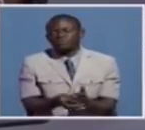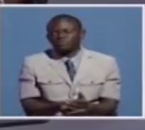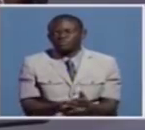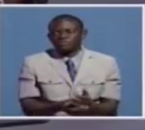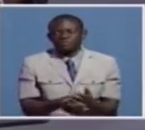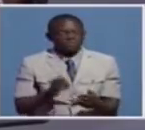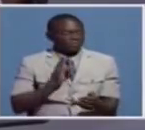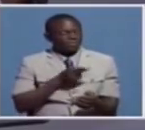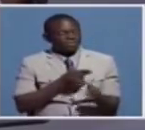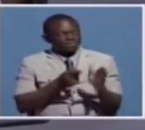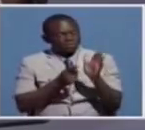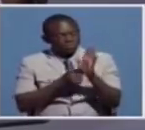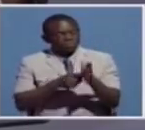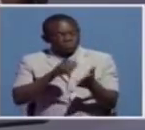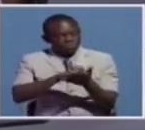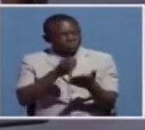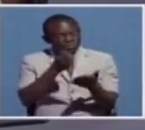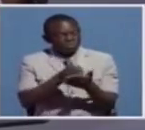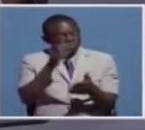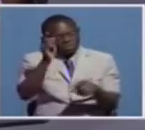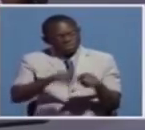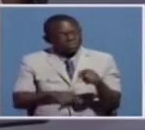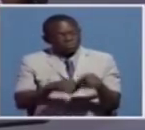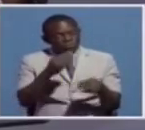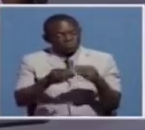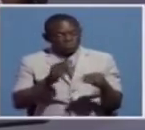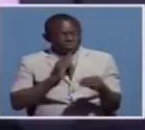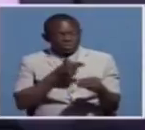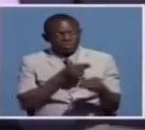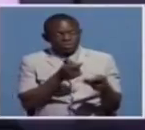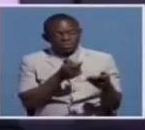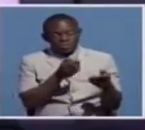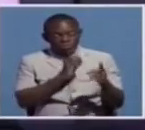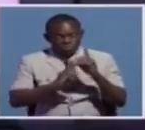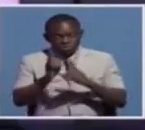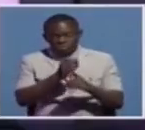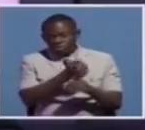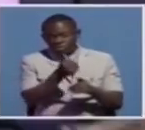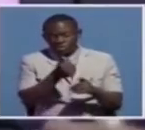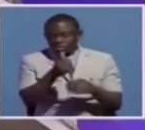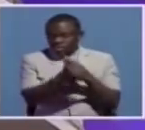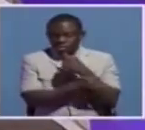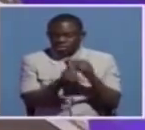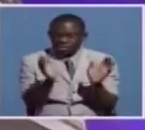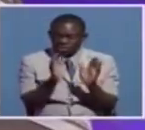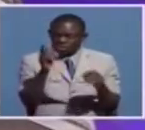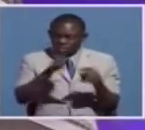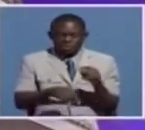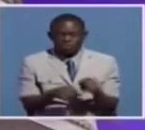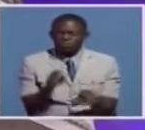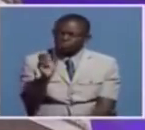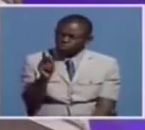that, and we can't drag another country into this. Our discussion. Fine. Yes, but okay, let's say external